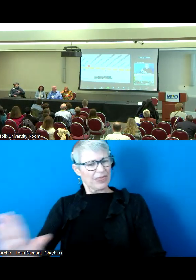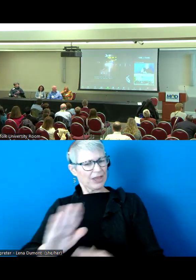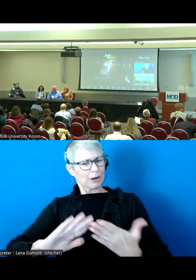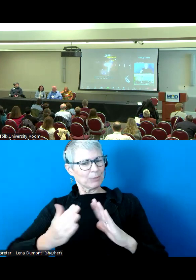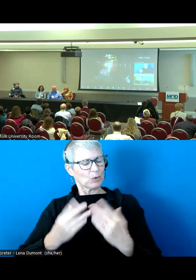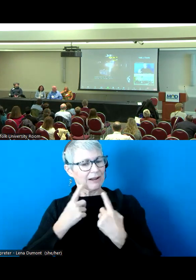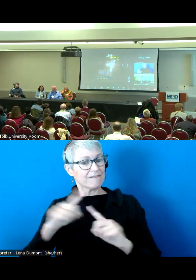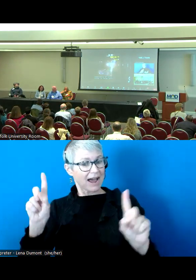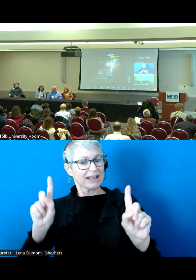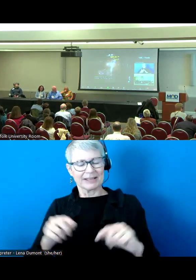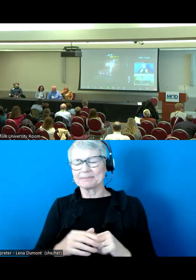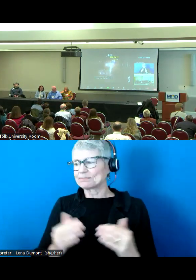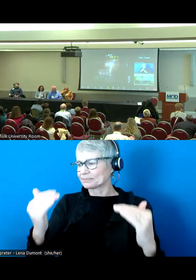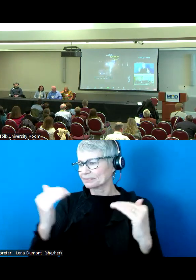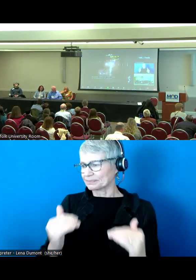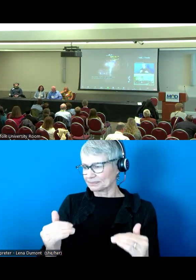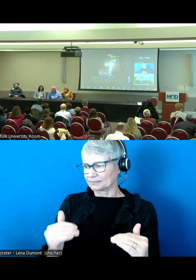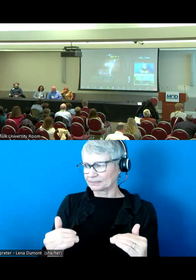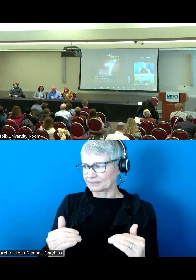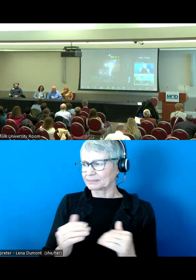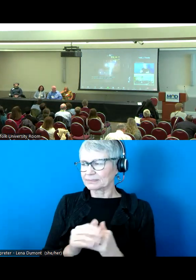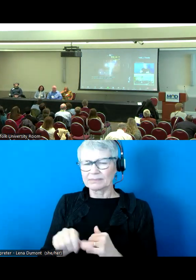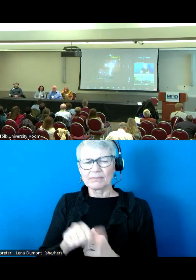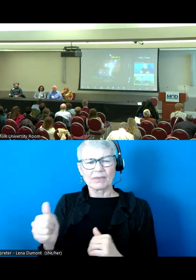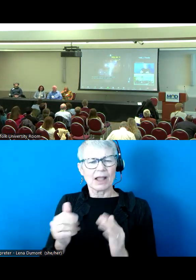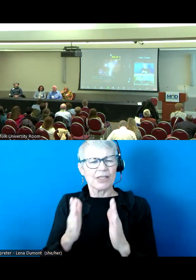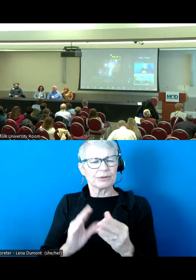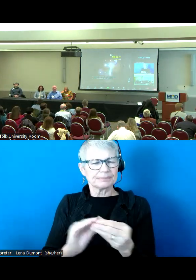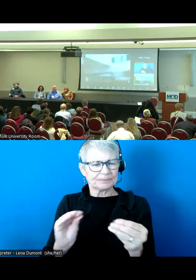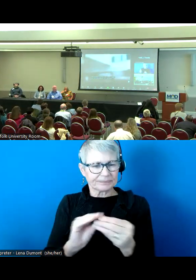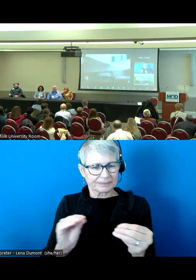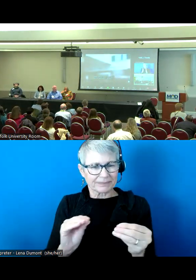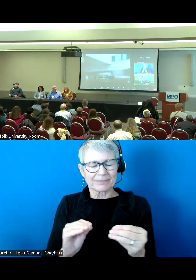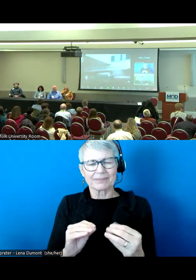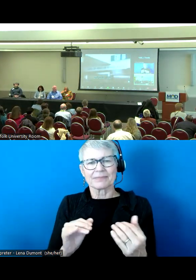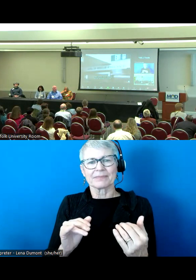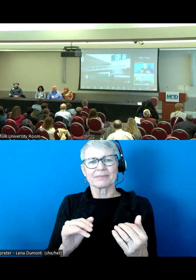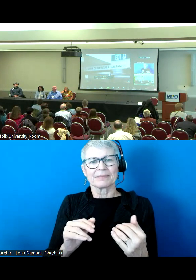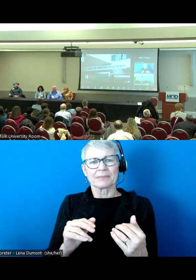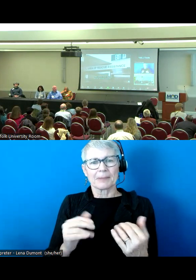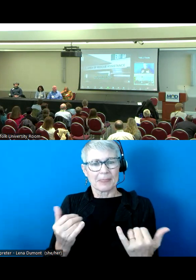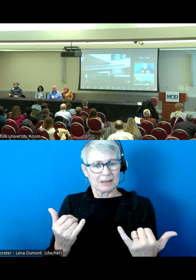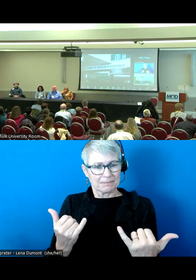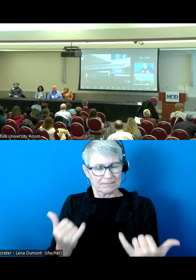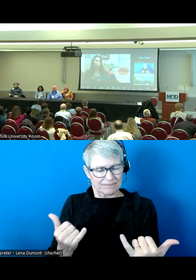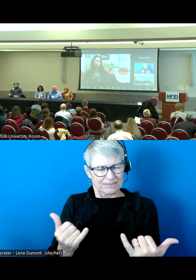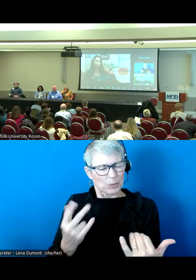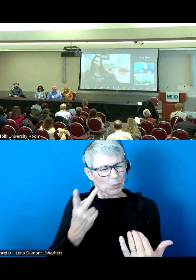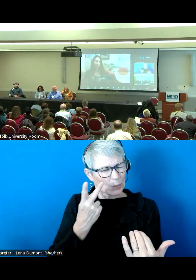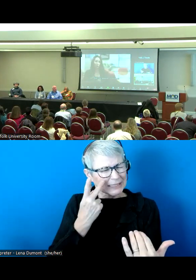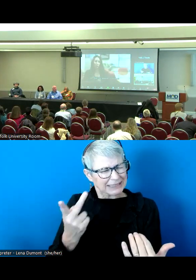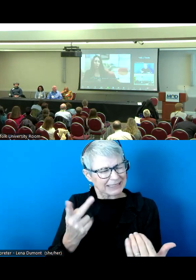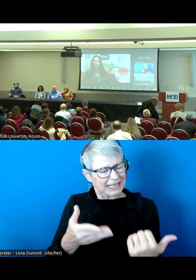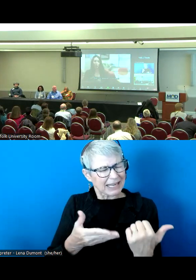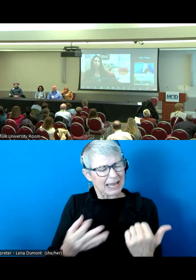importance of this issue, in large part because they've seen what a difference it makes, not only for people with disabilities,